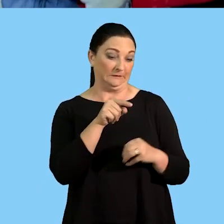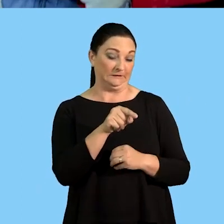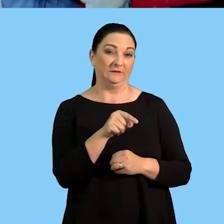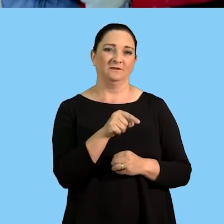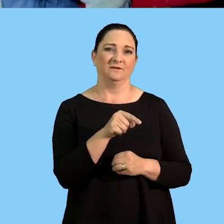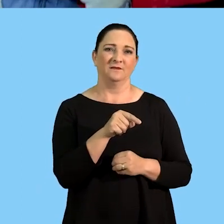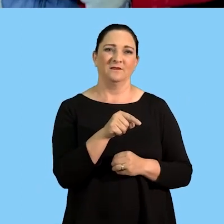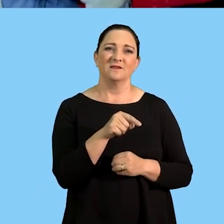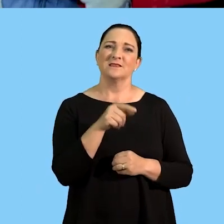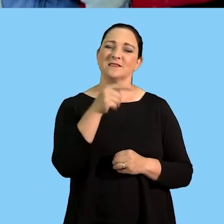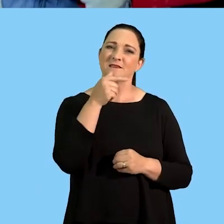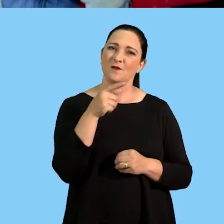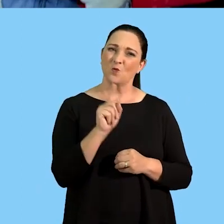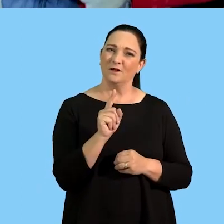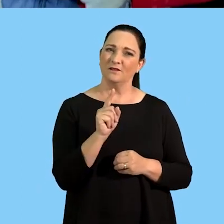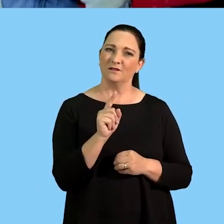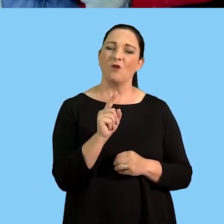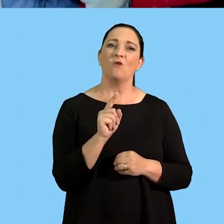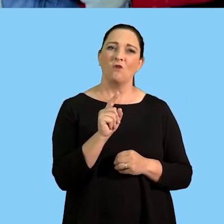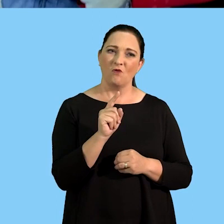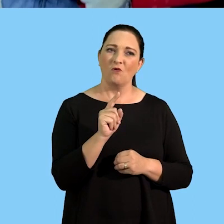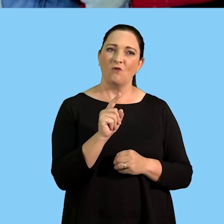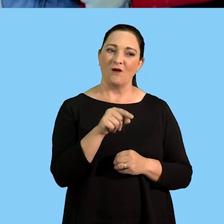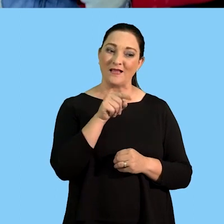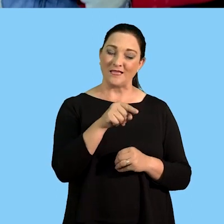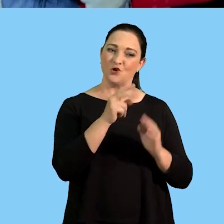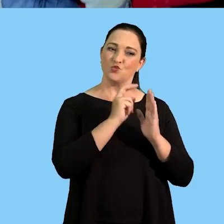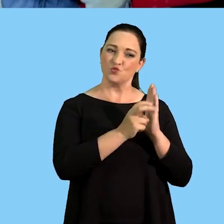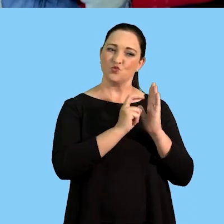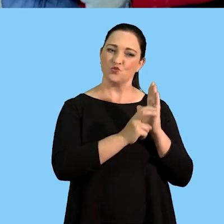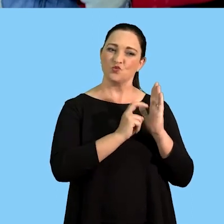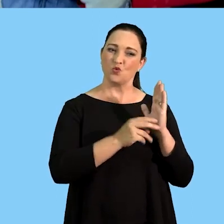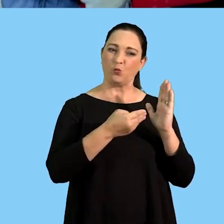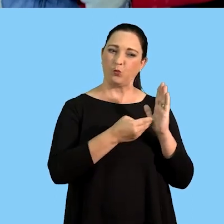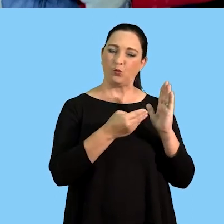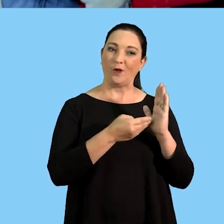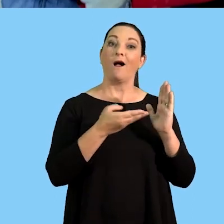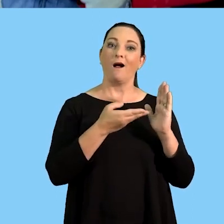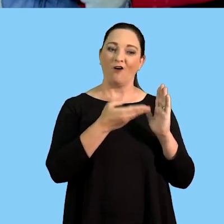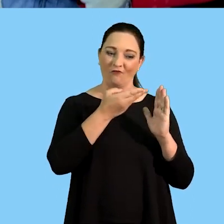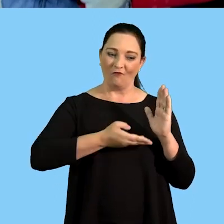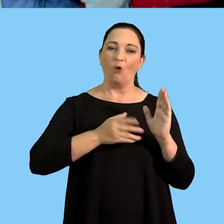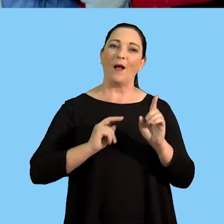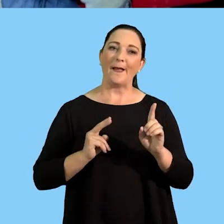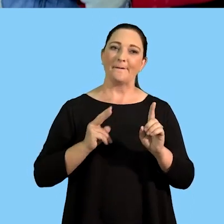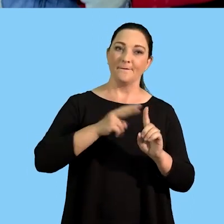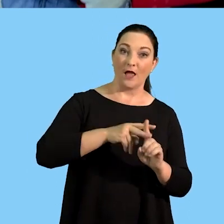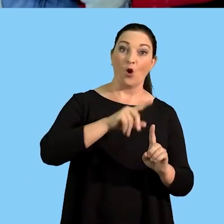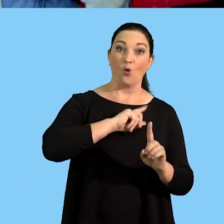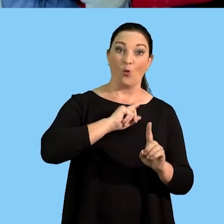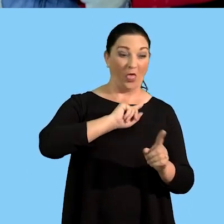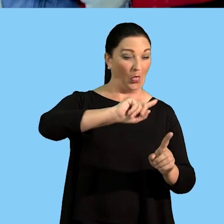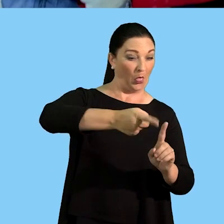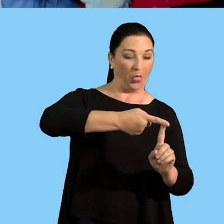Safety management refers to applying a set of principles and measures to